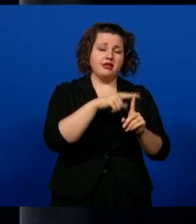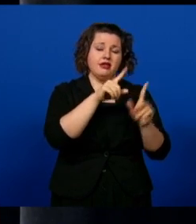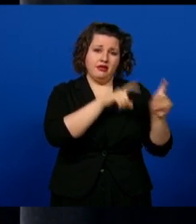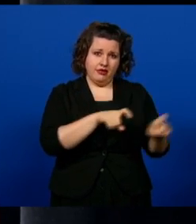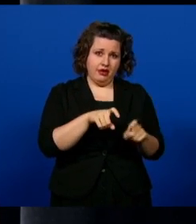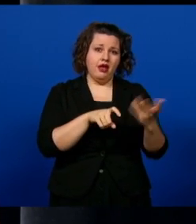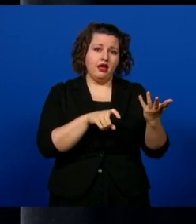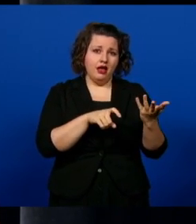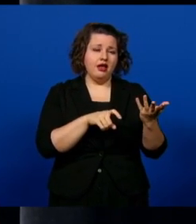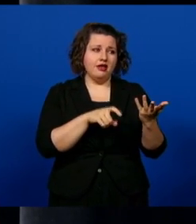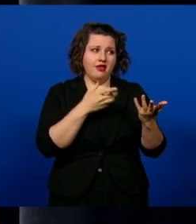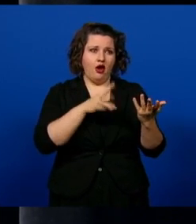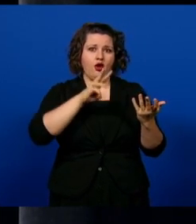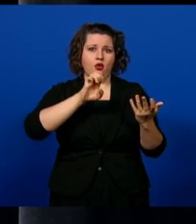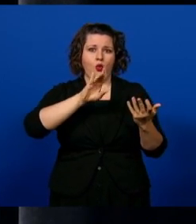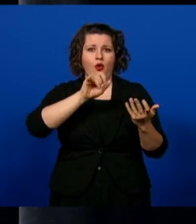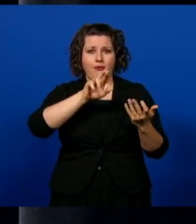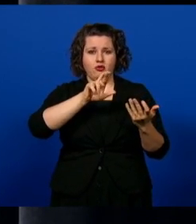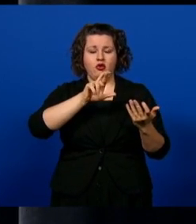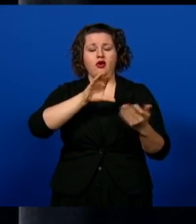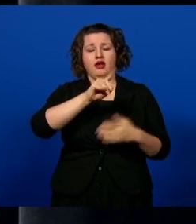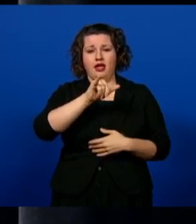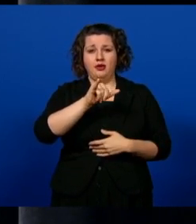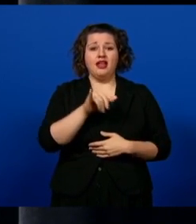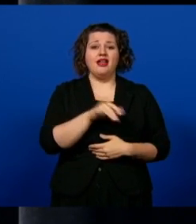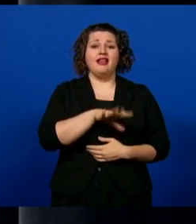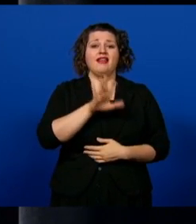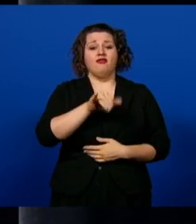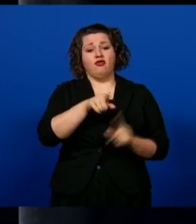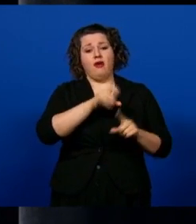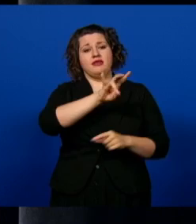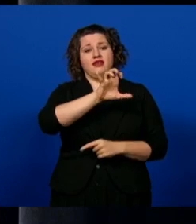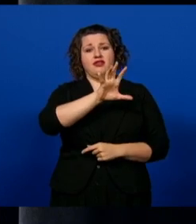tests in Webster County. And out of the 768,